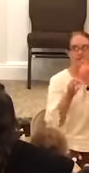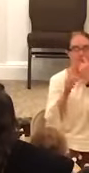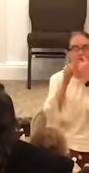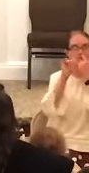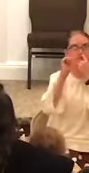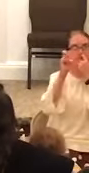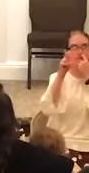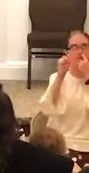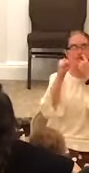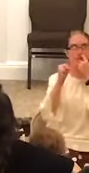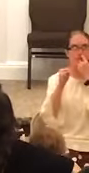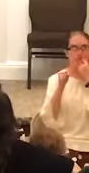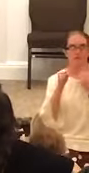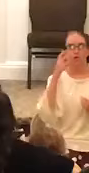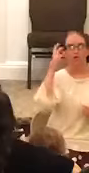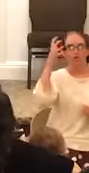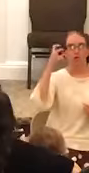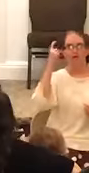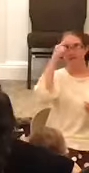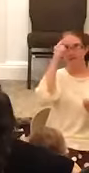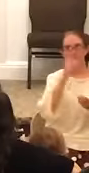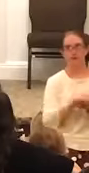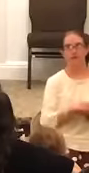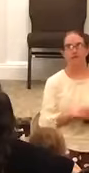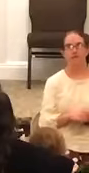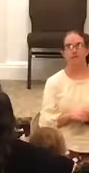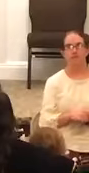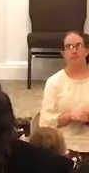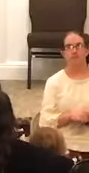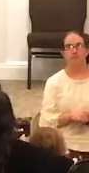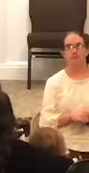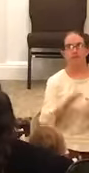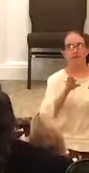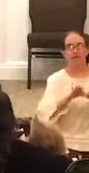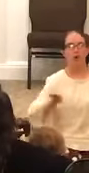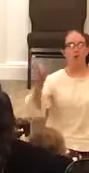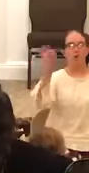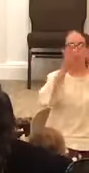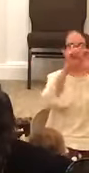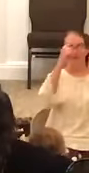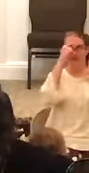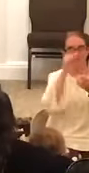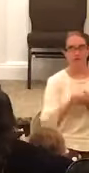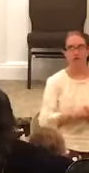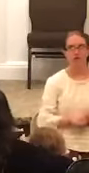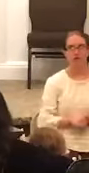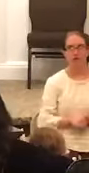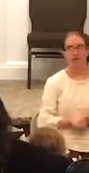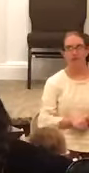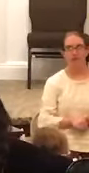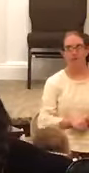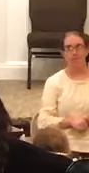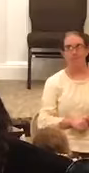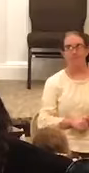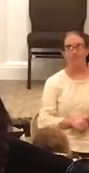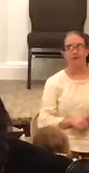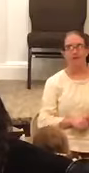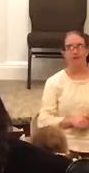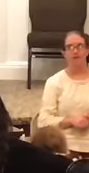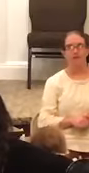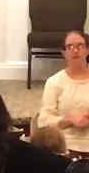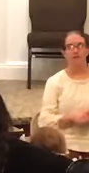and strange doctrines. There's an importance to doctrine. It's been stressed all